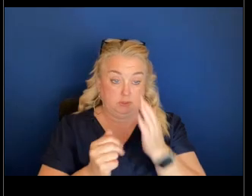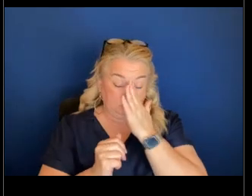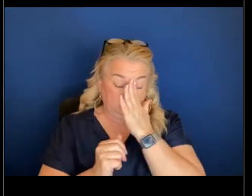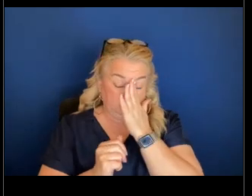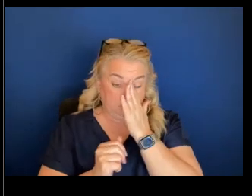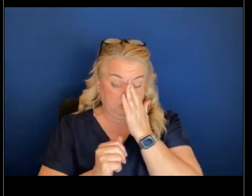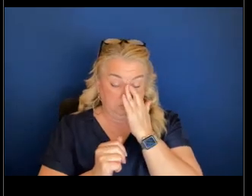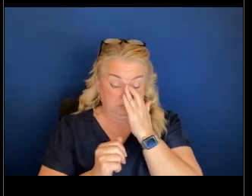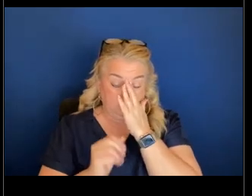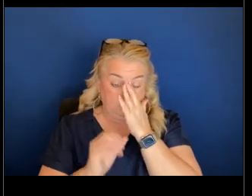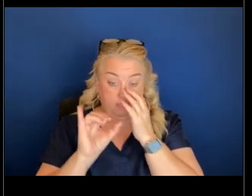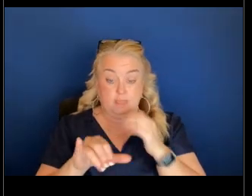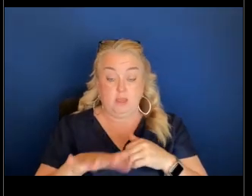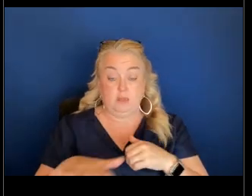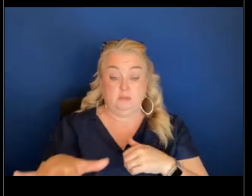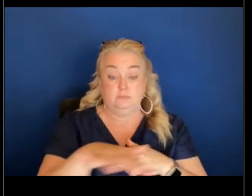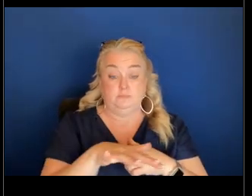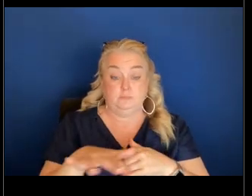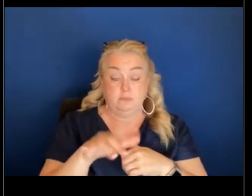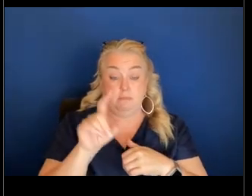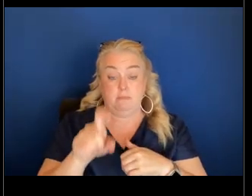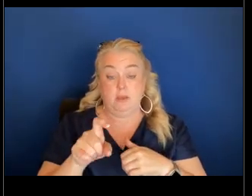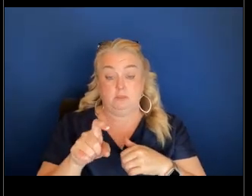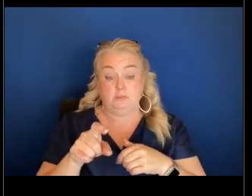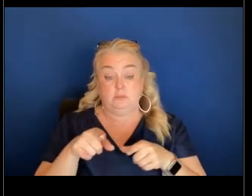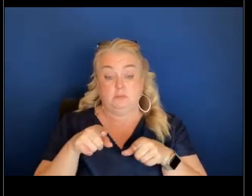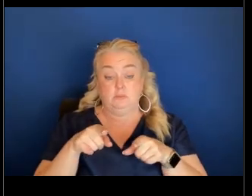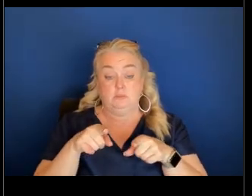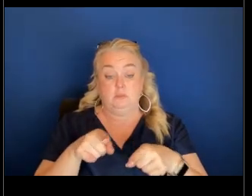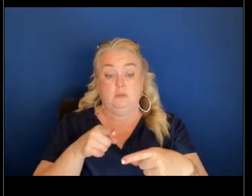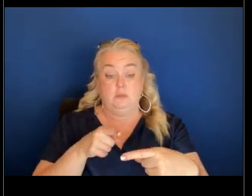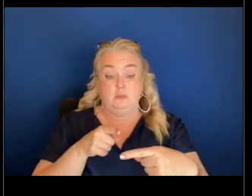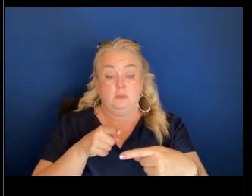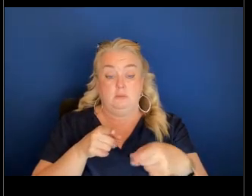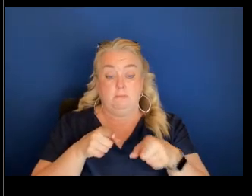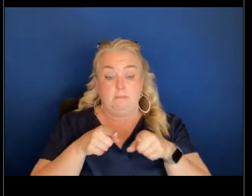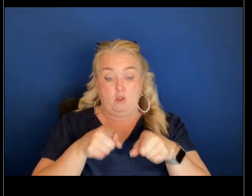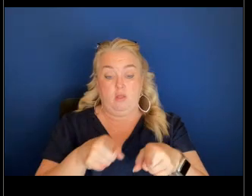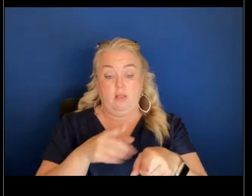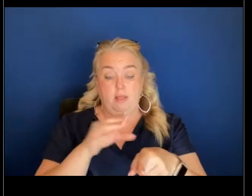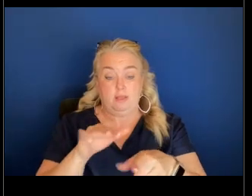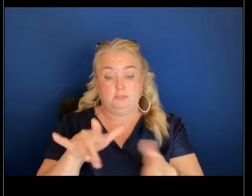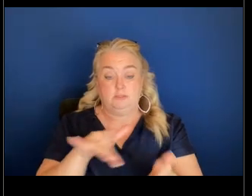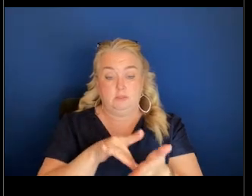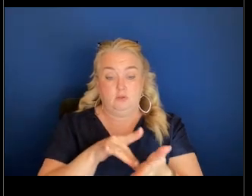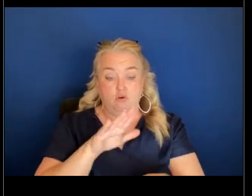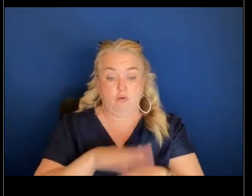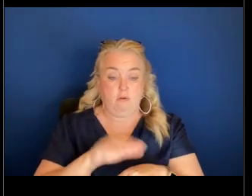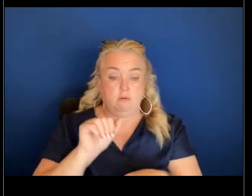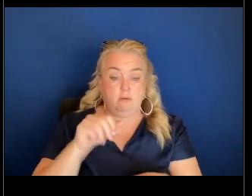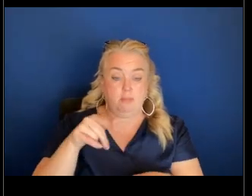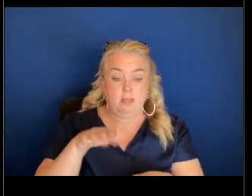The clear floor space must be parallel to and centered on the appliance.